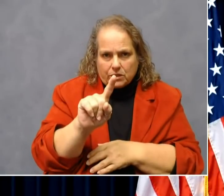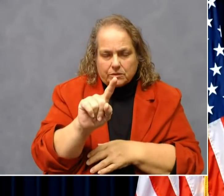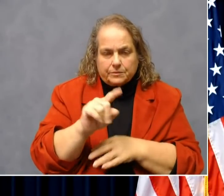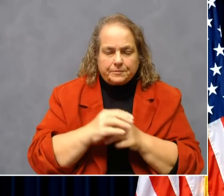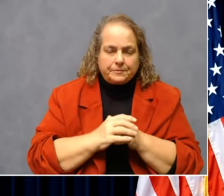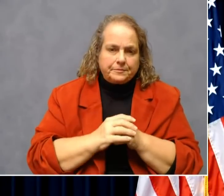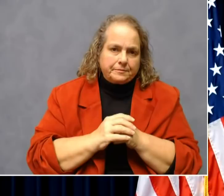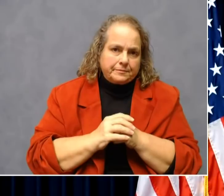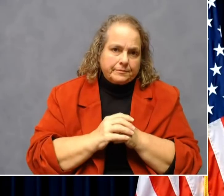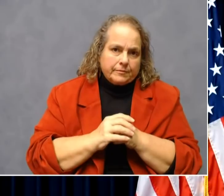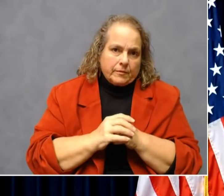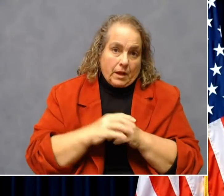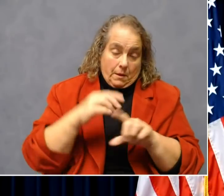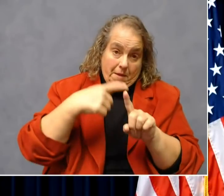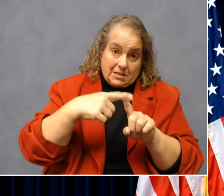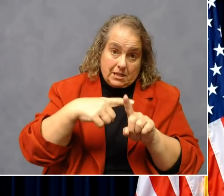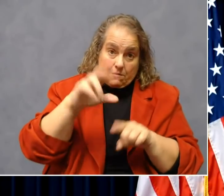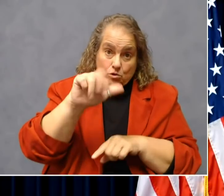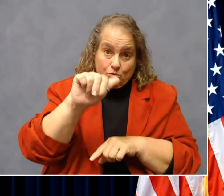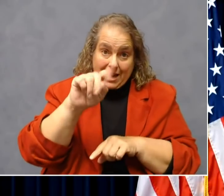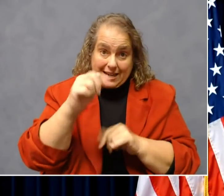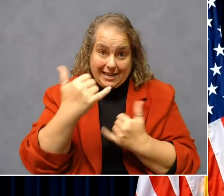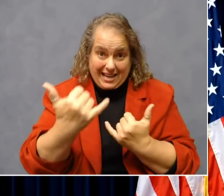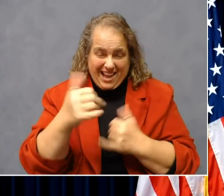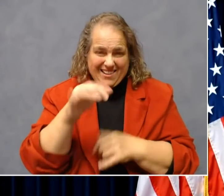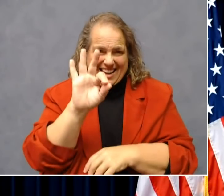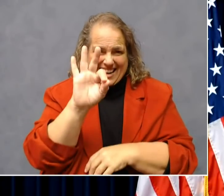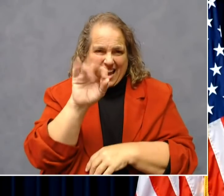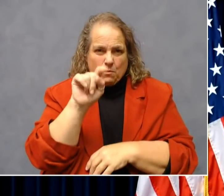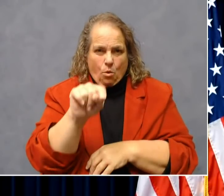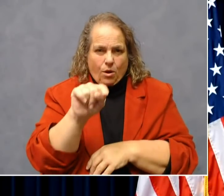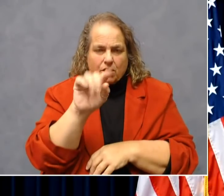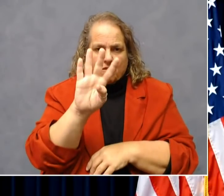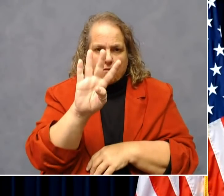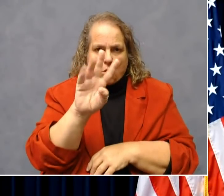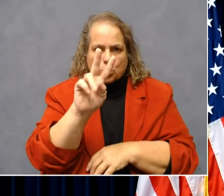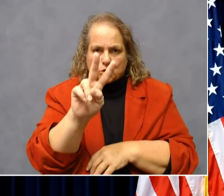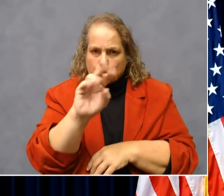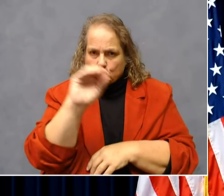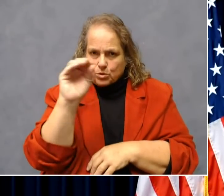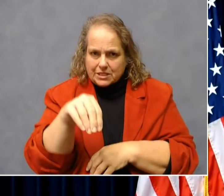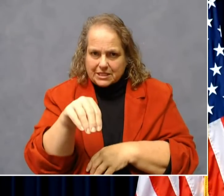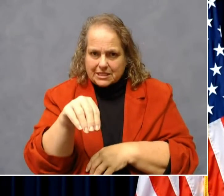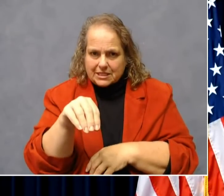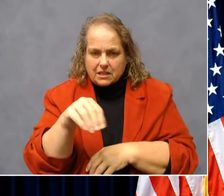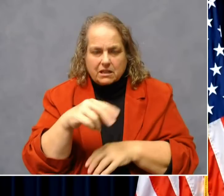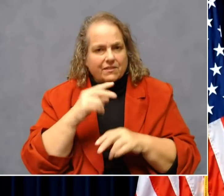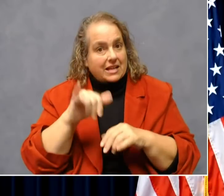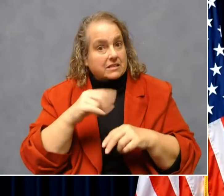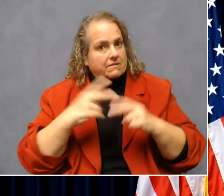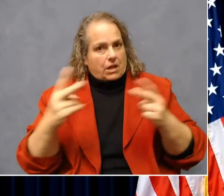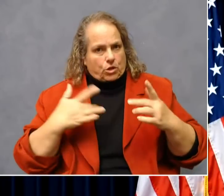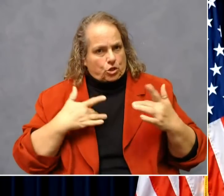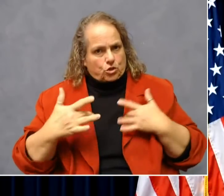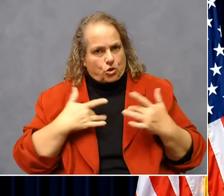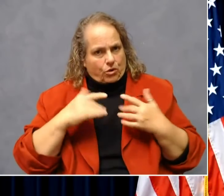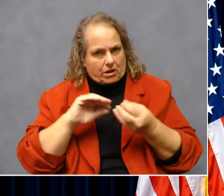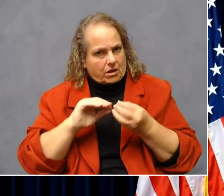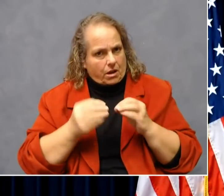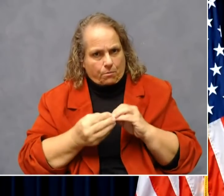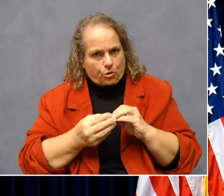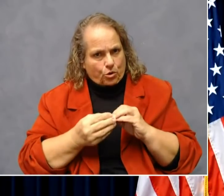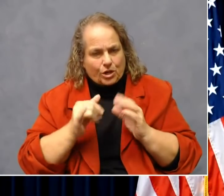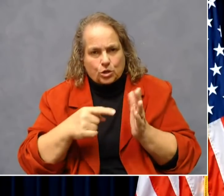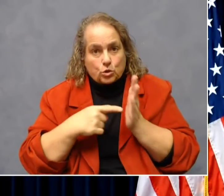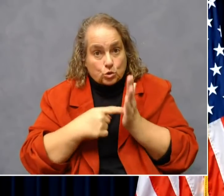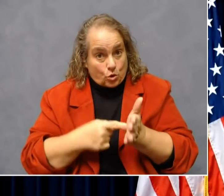Our positivity rate is now up to 9.42%, a very concerning number that shows you that this isn't